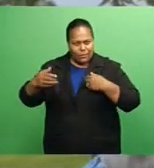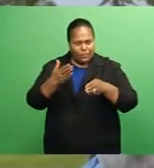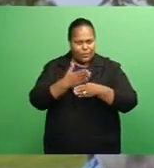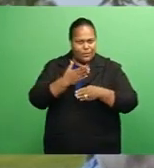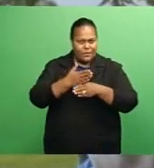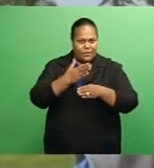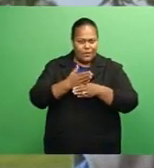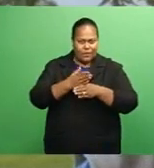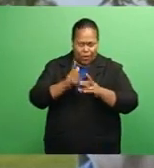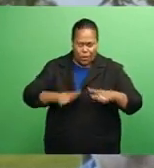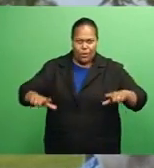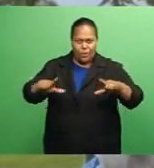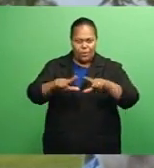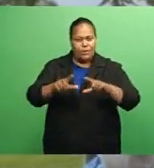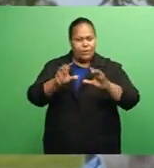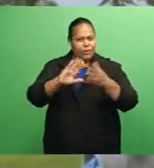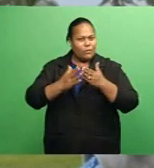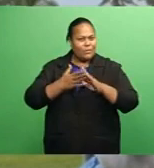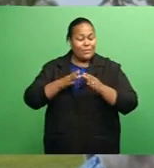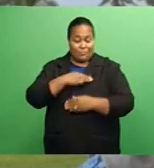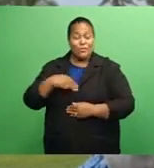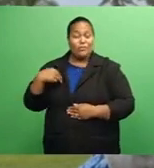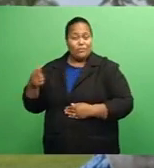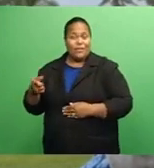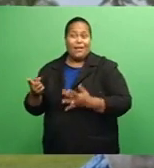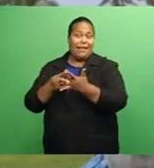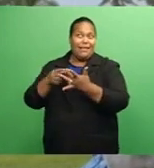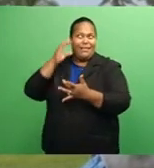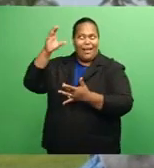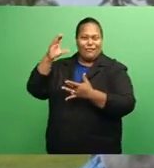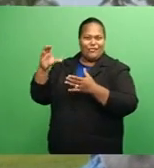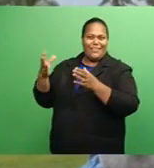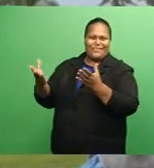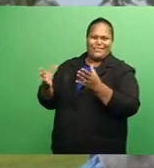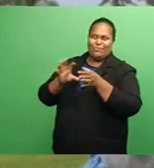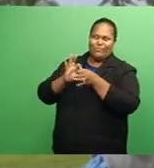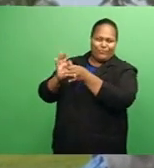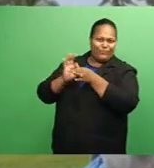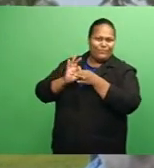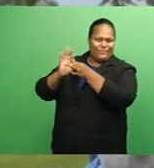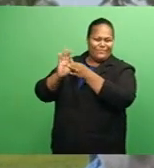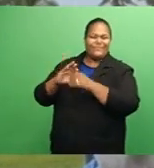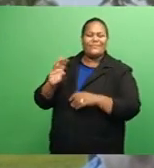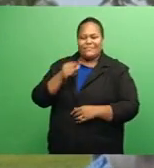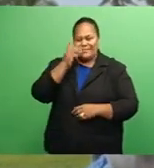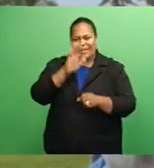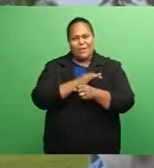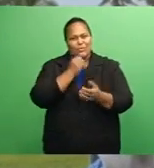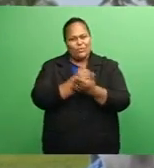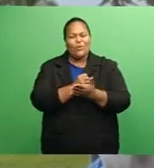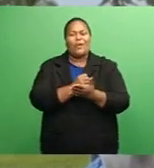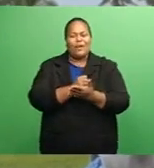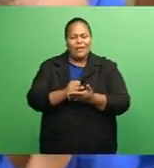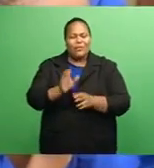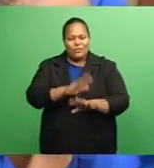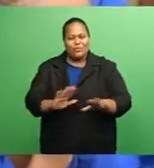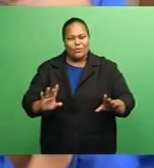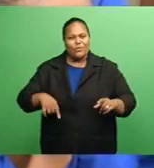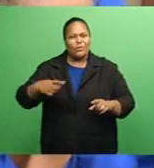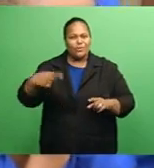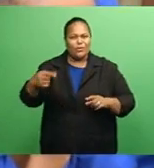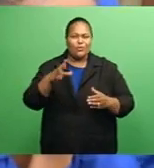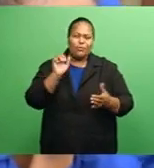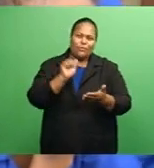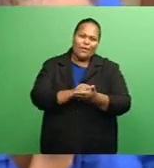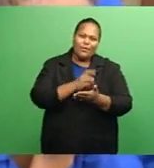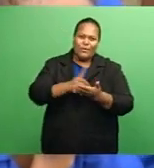the ministry and our partners in the bilateral community to make sure that children can continue to enjoy their right to education. With funding